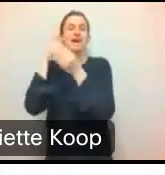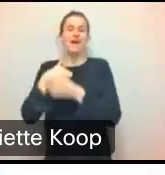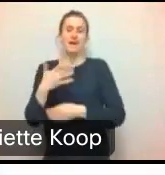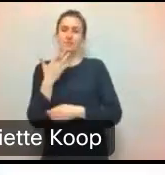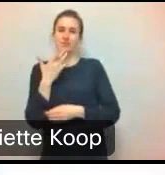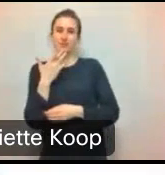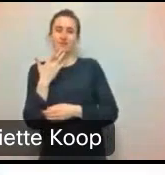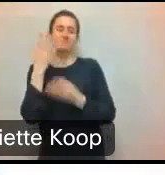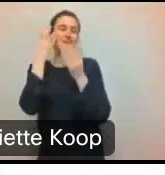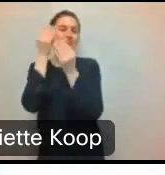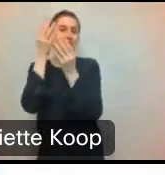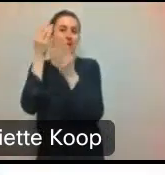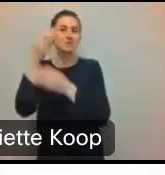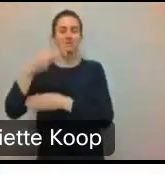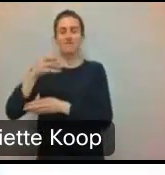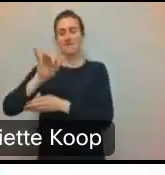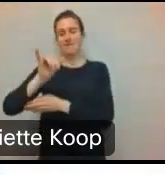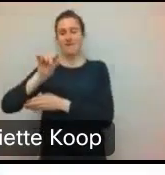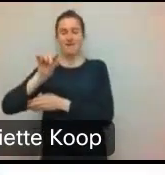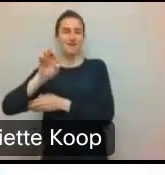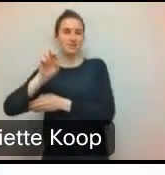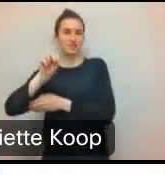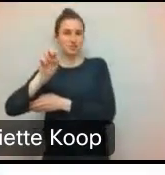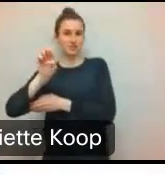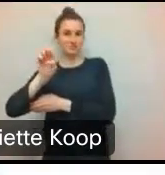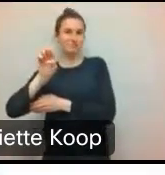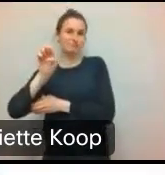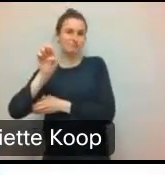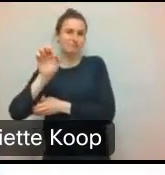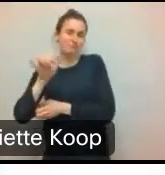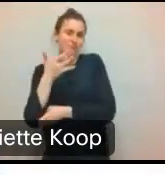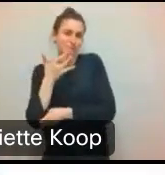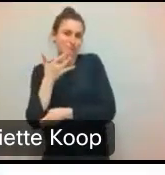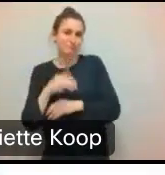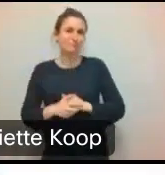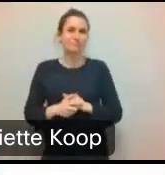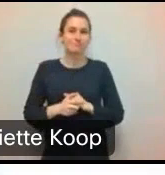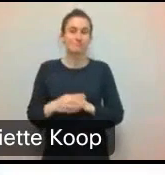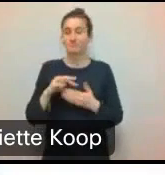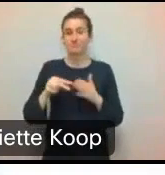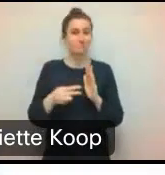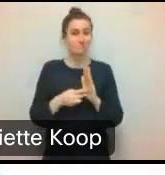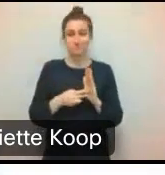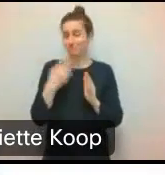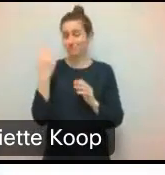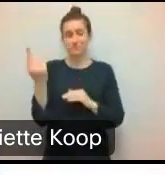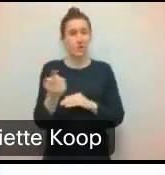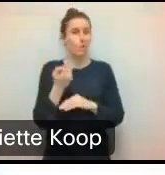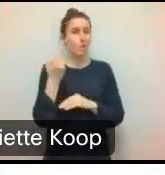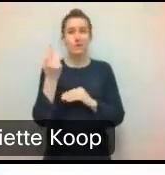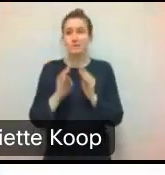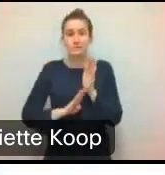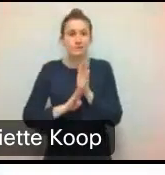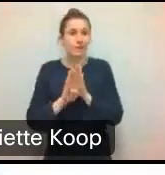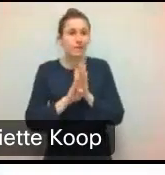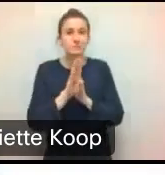hygiene. So we're talking about practicing information hygiene. So it's an ongoing practice. So much like you take care